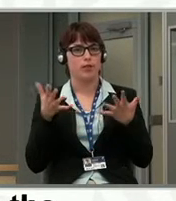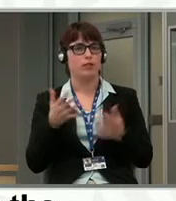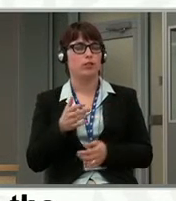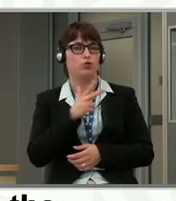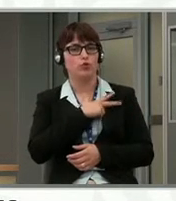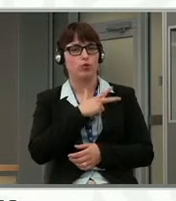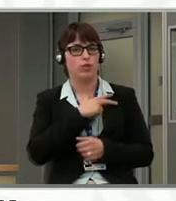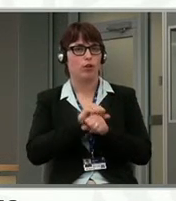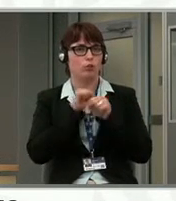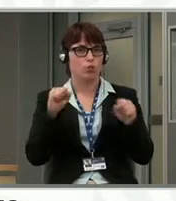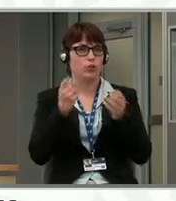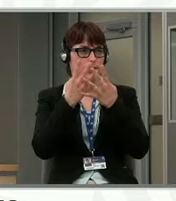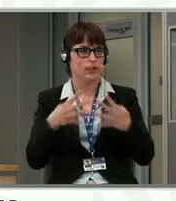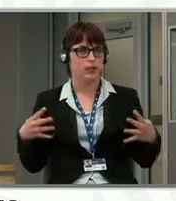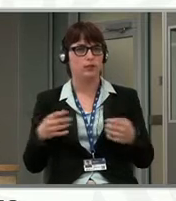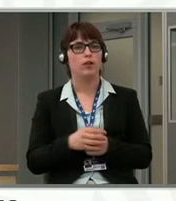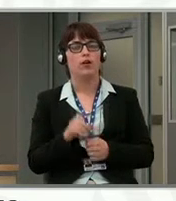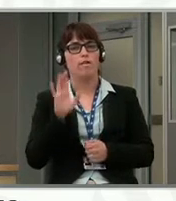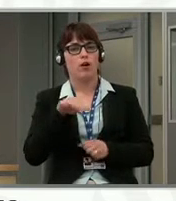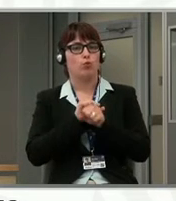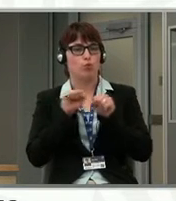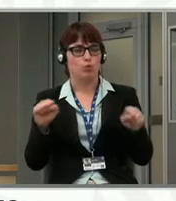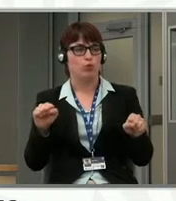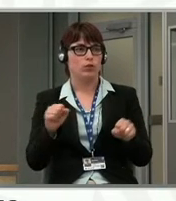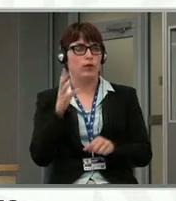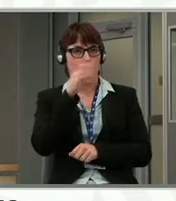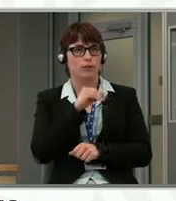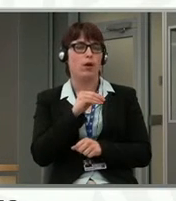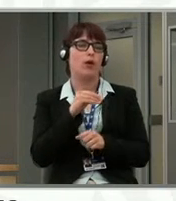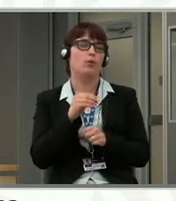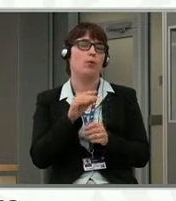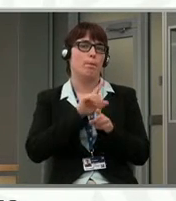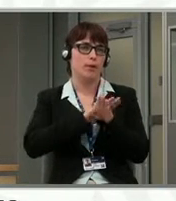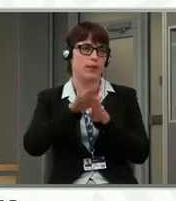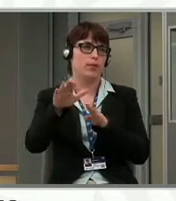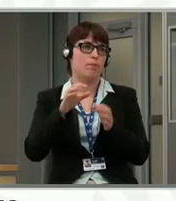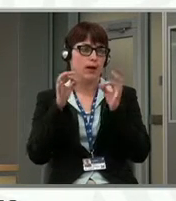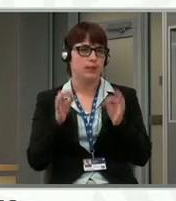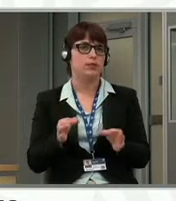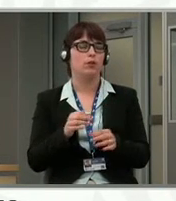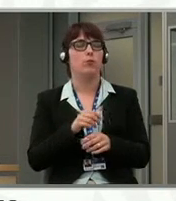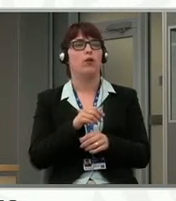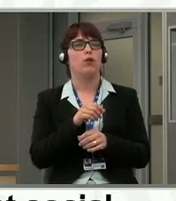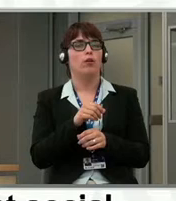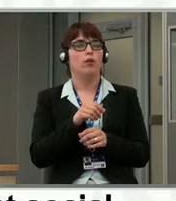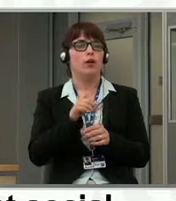Our experience shows that an efficient social protection network